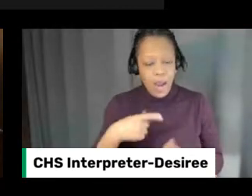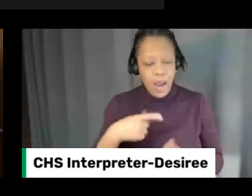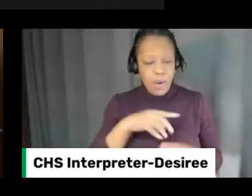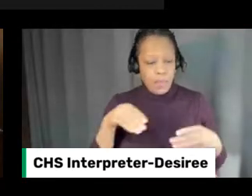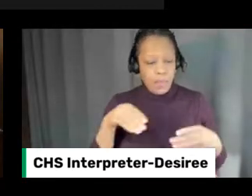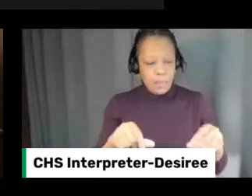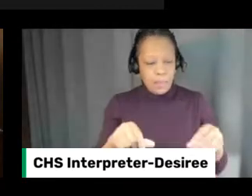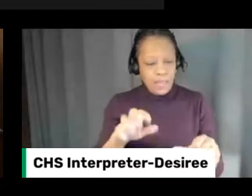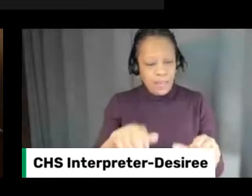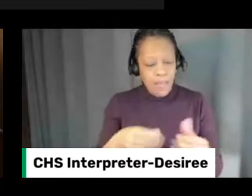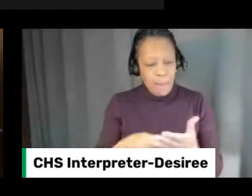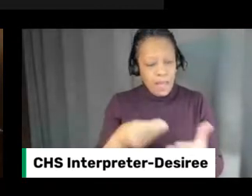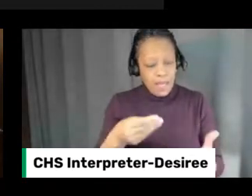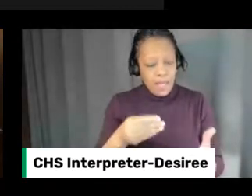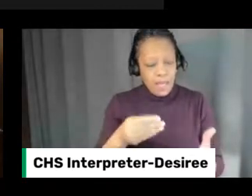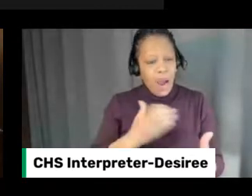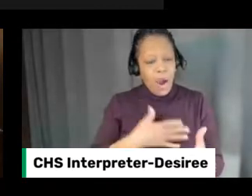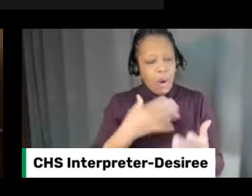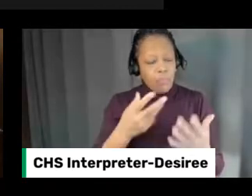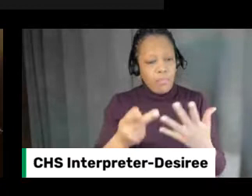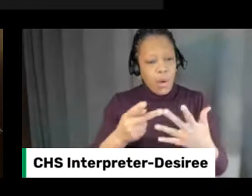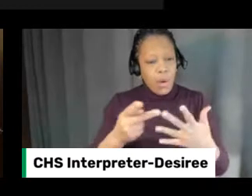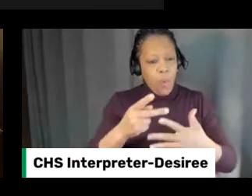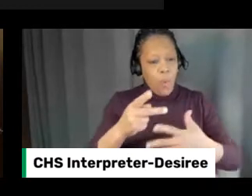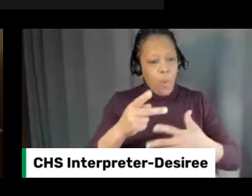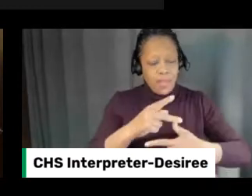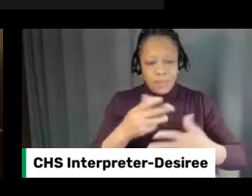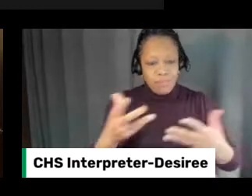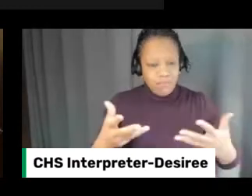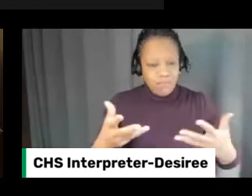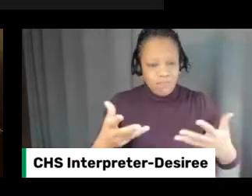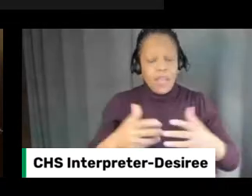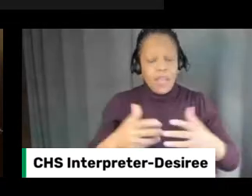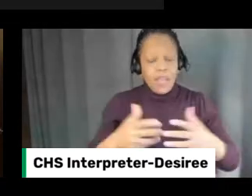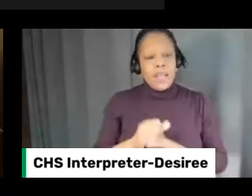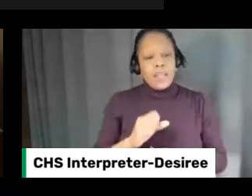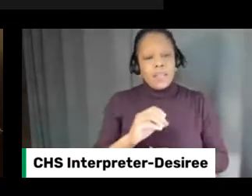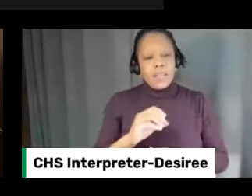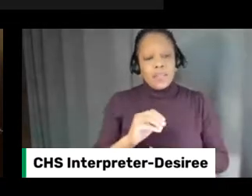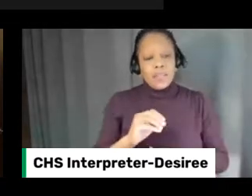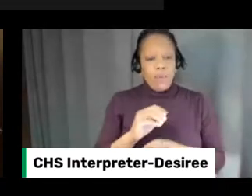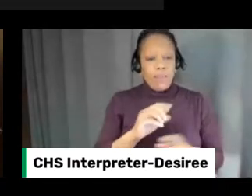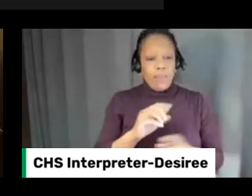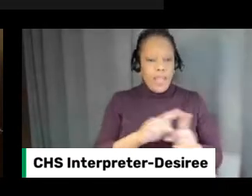are the priorities that we're going to be looking at as we move forward